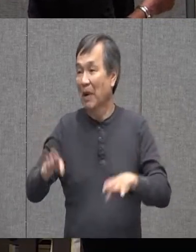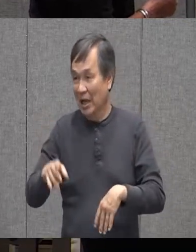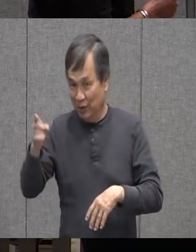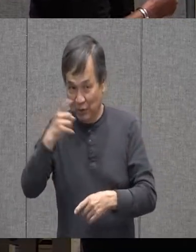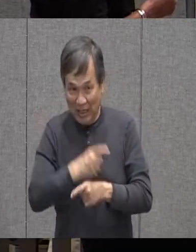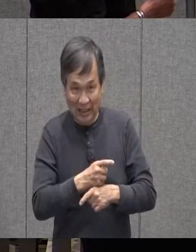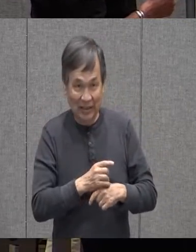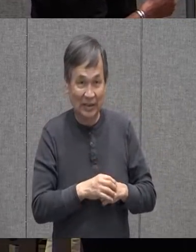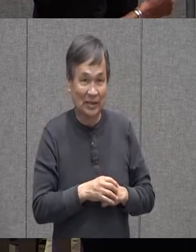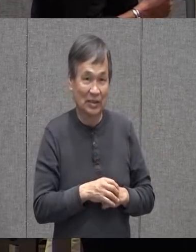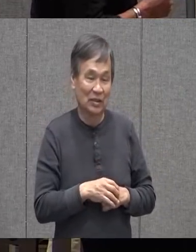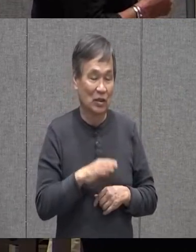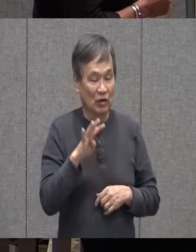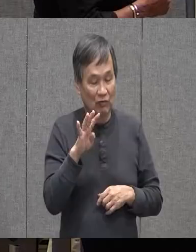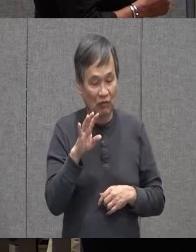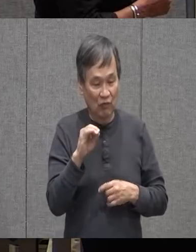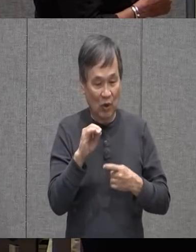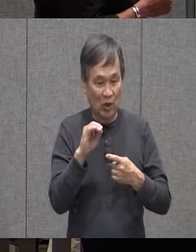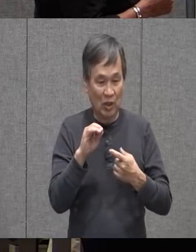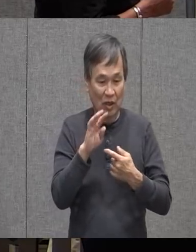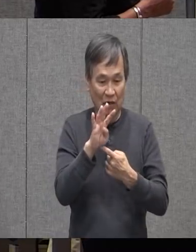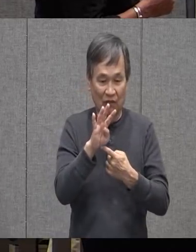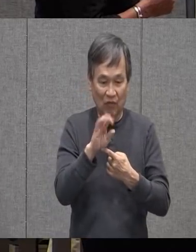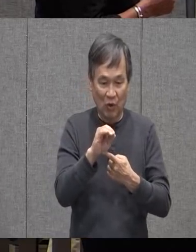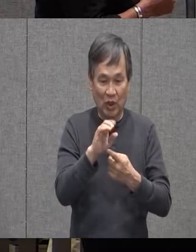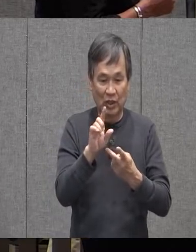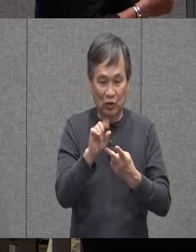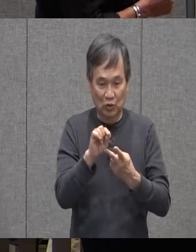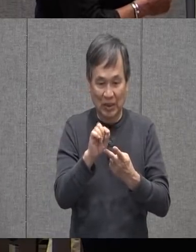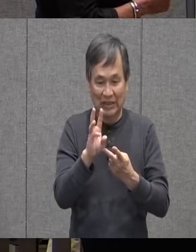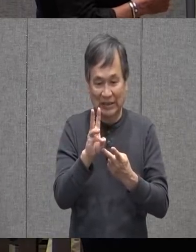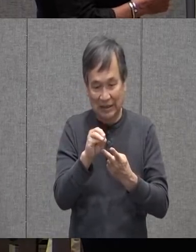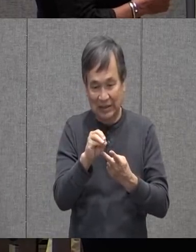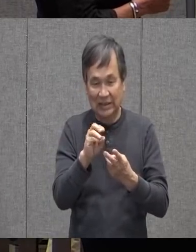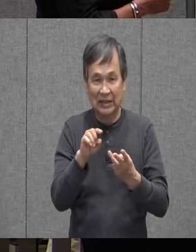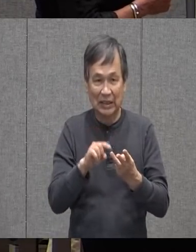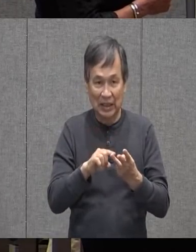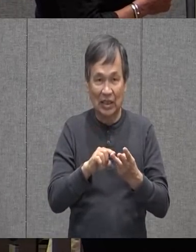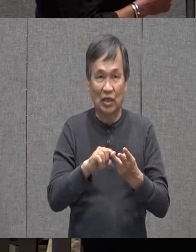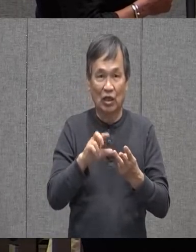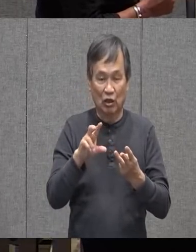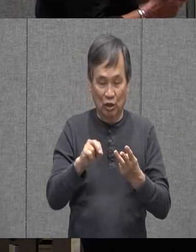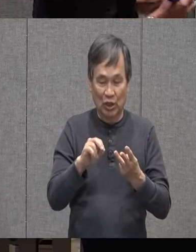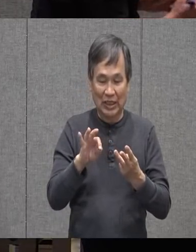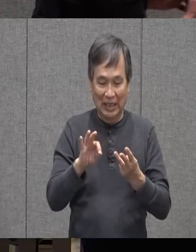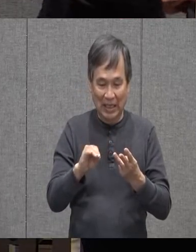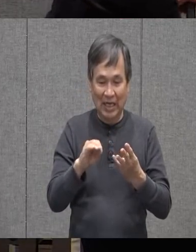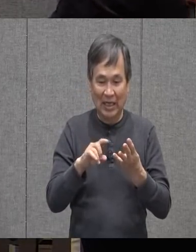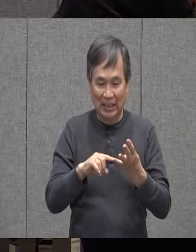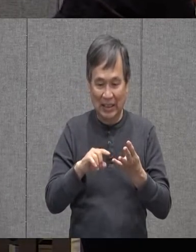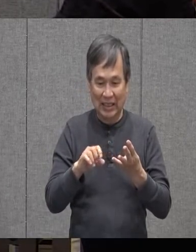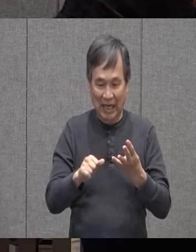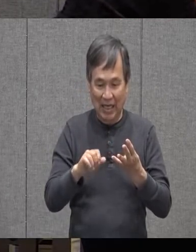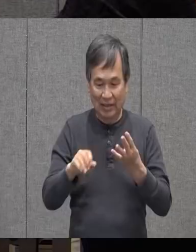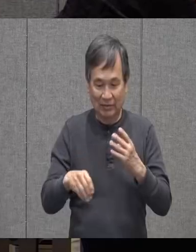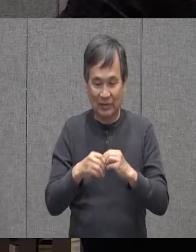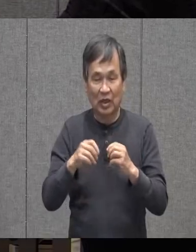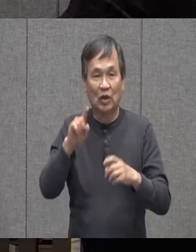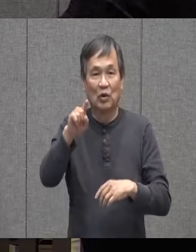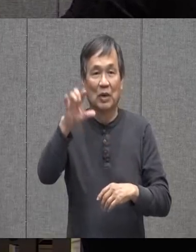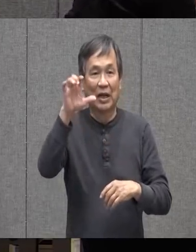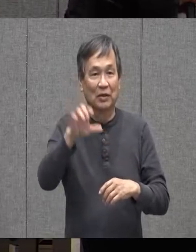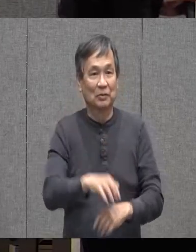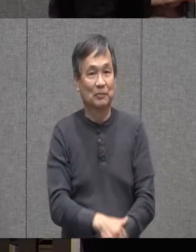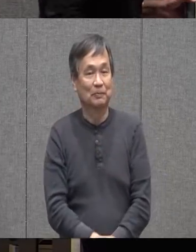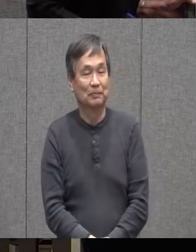one. 40 plus 20 gets us to our 60. 60 plus 30 gets us to 90, and 90 plus 10 gets us to